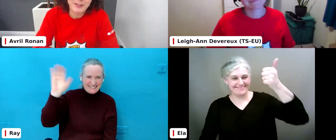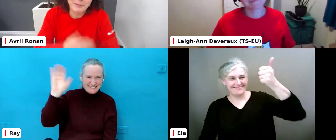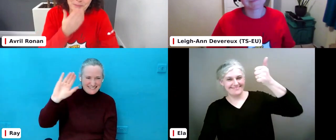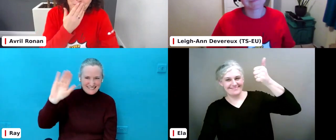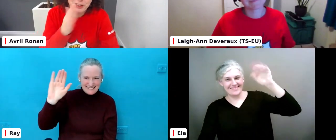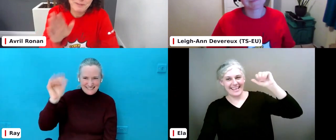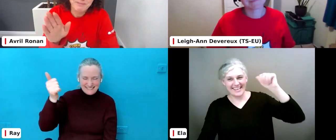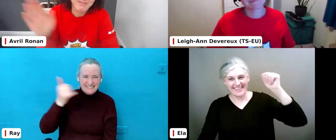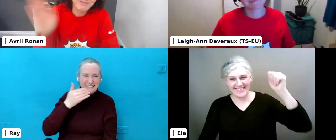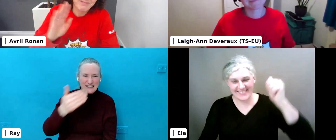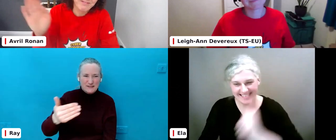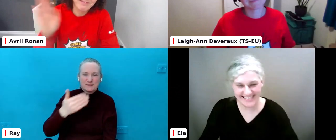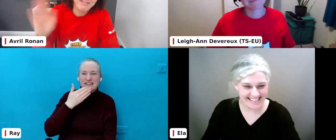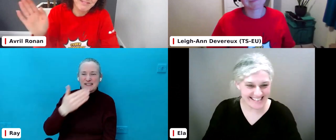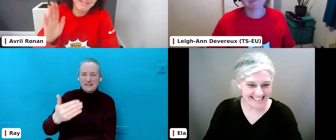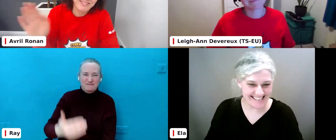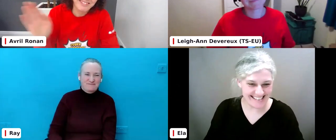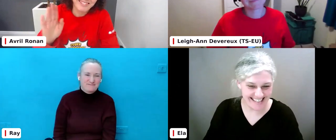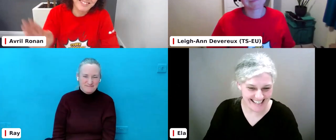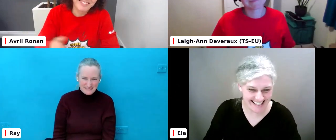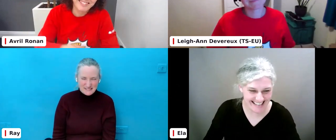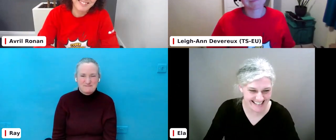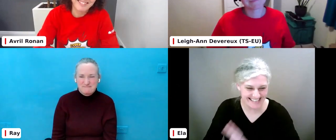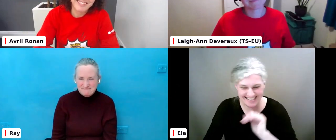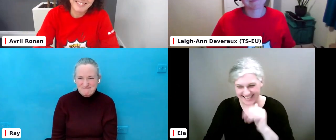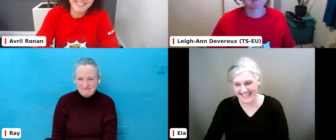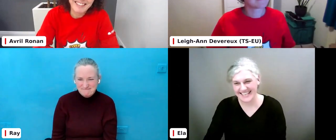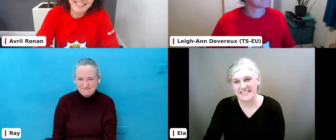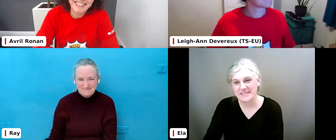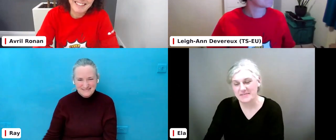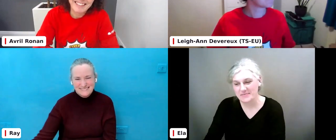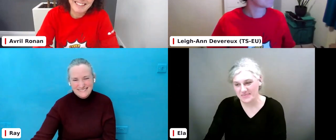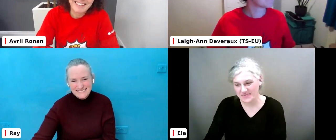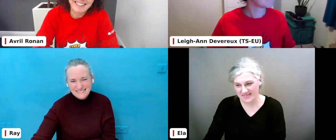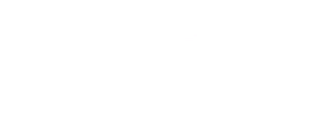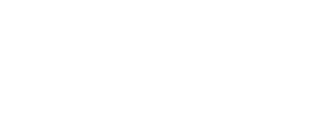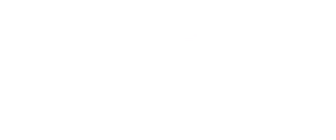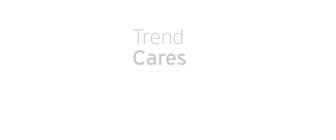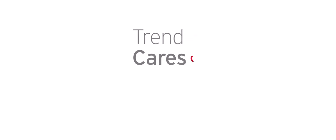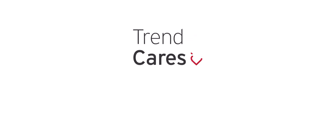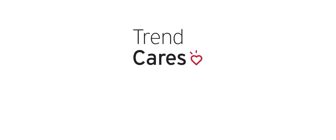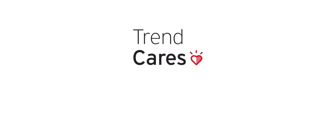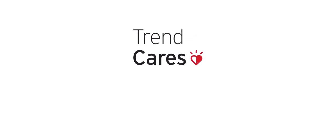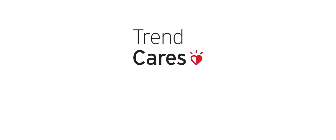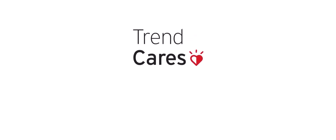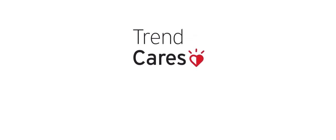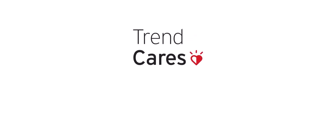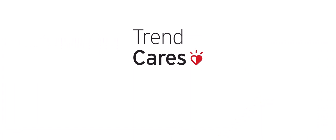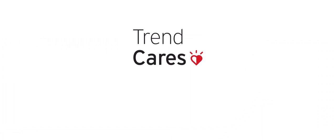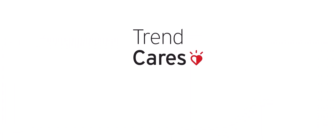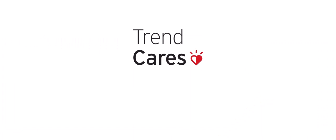Thank you. Thank you. Cheers. Thank you.